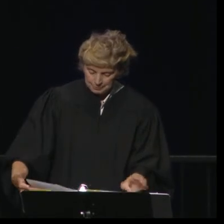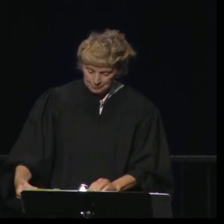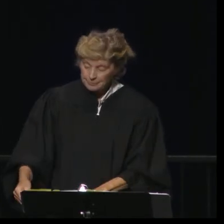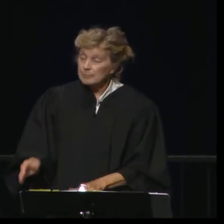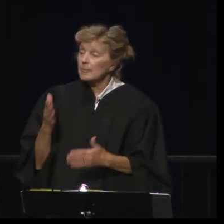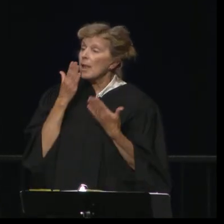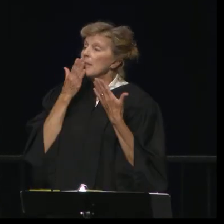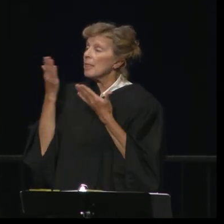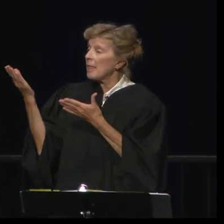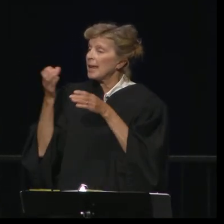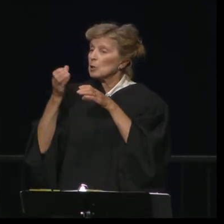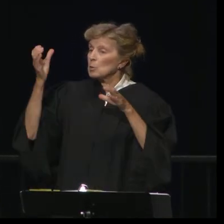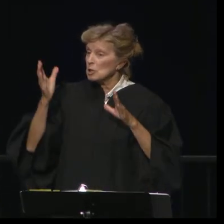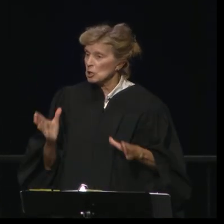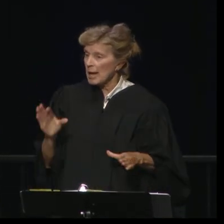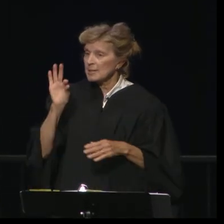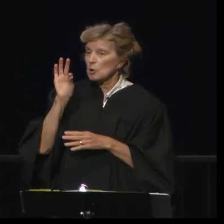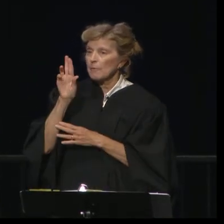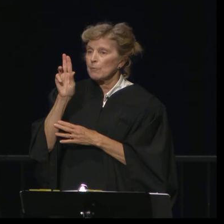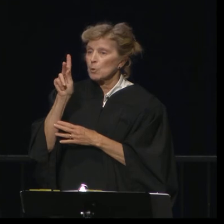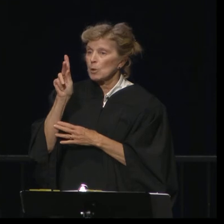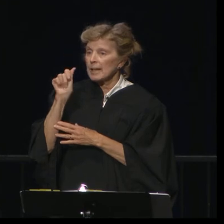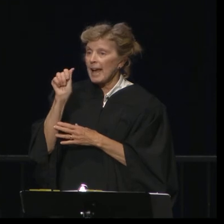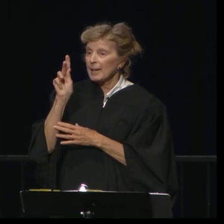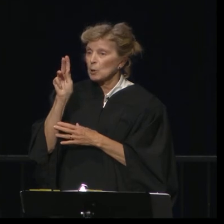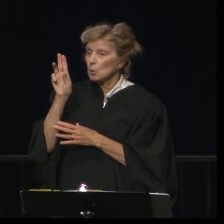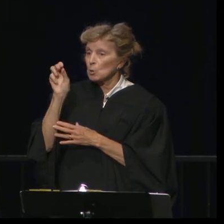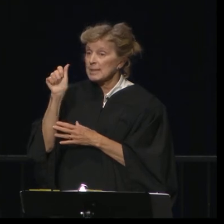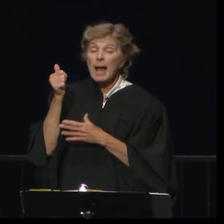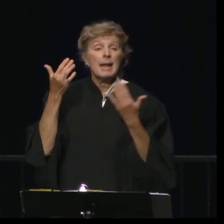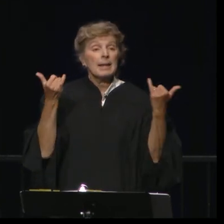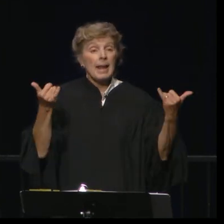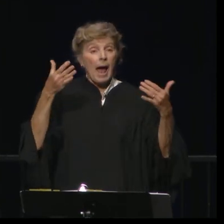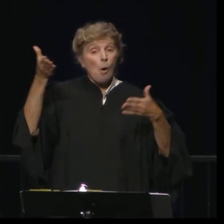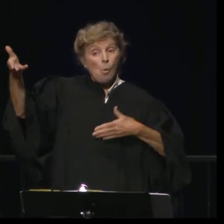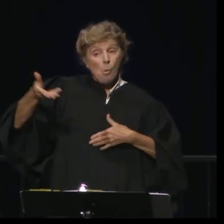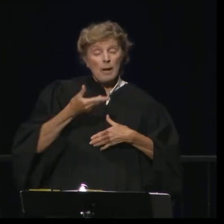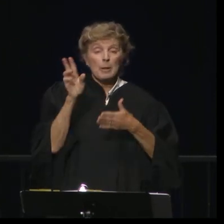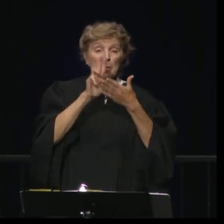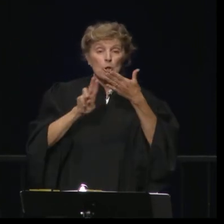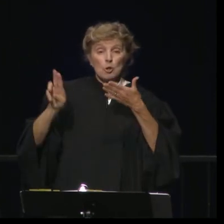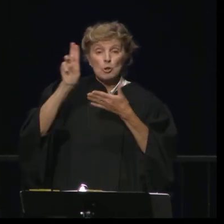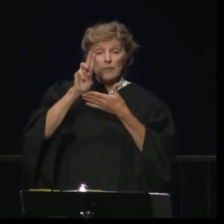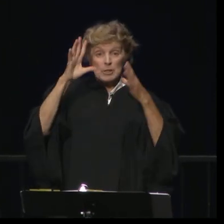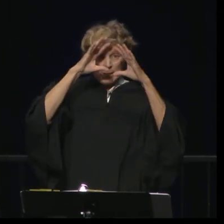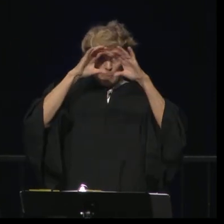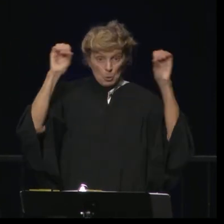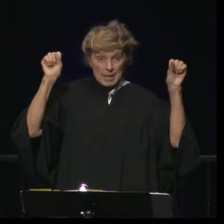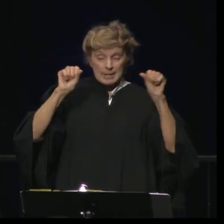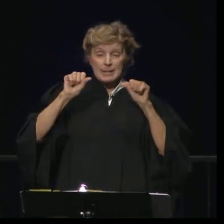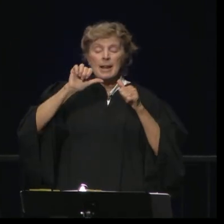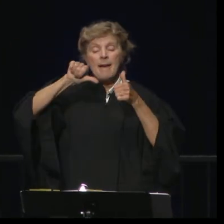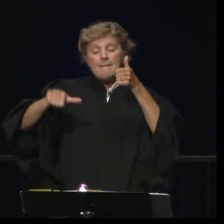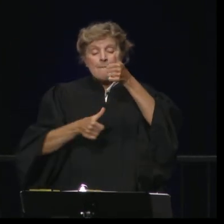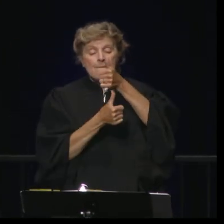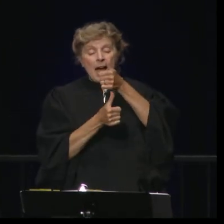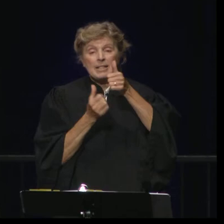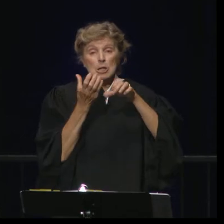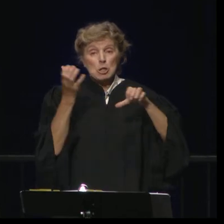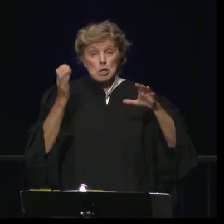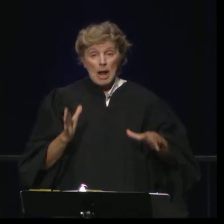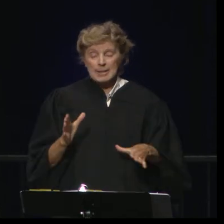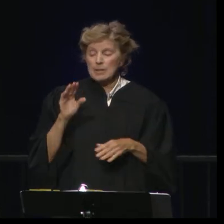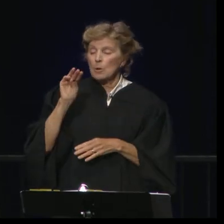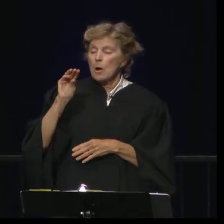Thank you, Chancellor Fukakusa. Now, please welcome the university's President and Vice Chancellor,